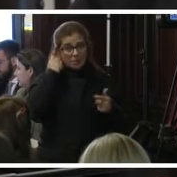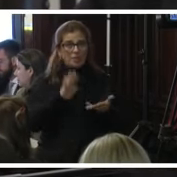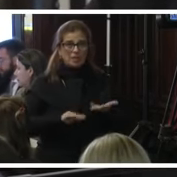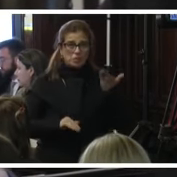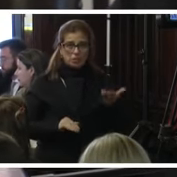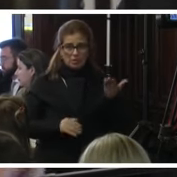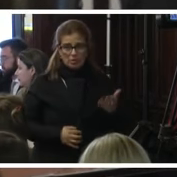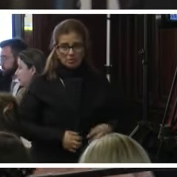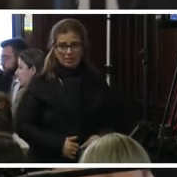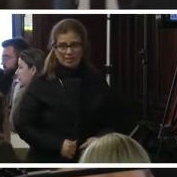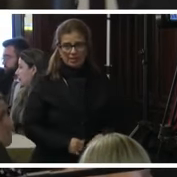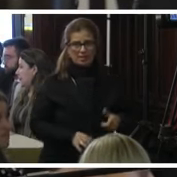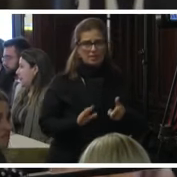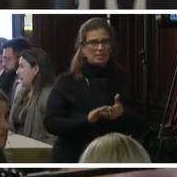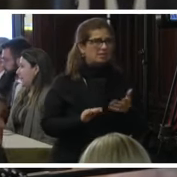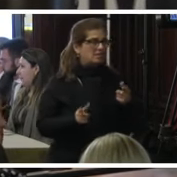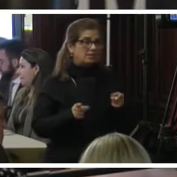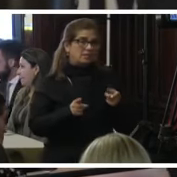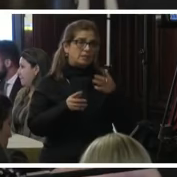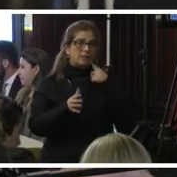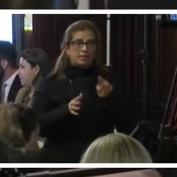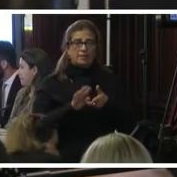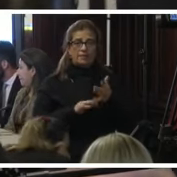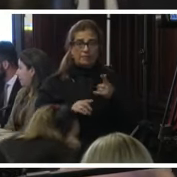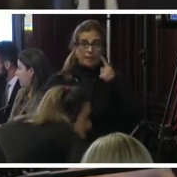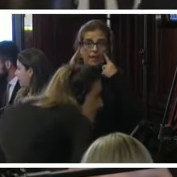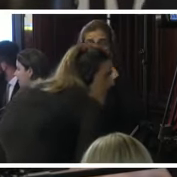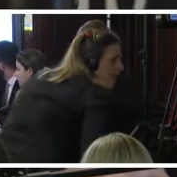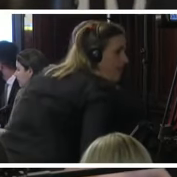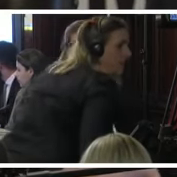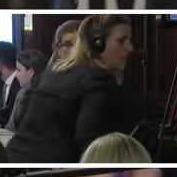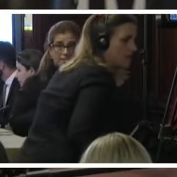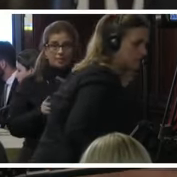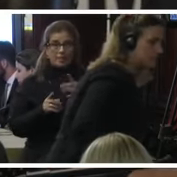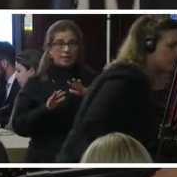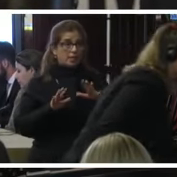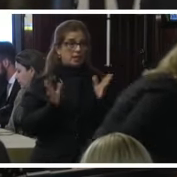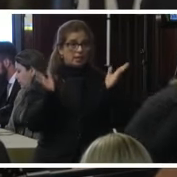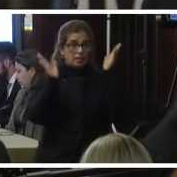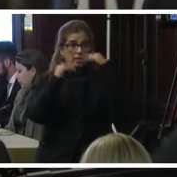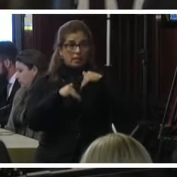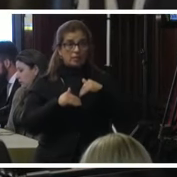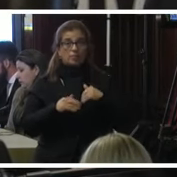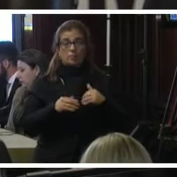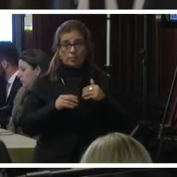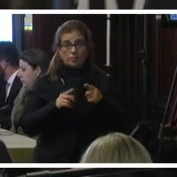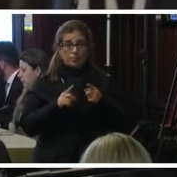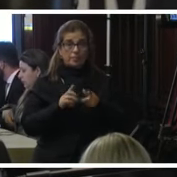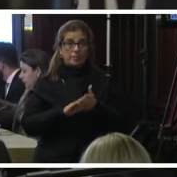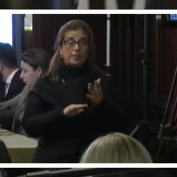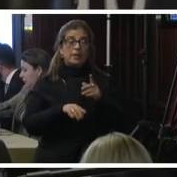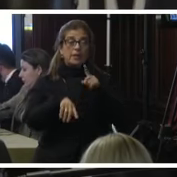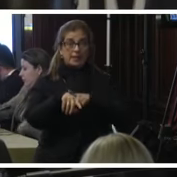groups and who will identify themselves as they speak. We can, because of the shortness of